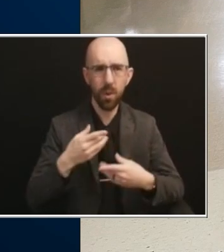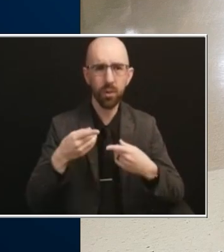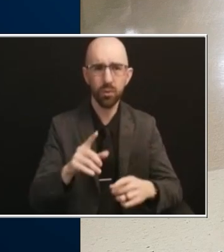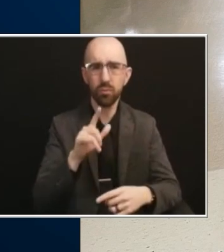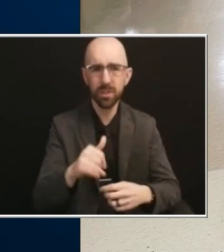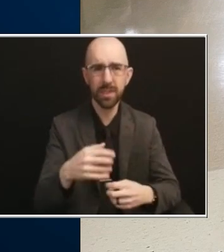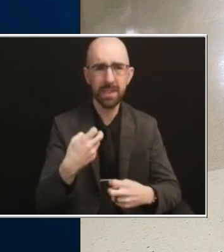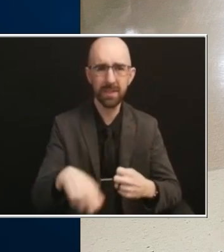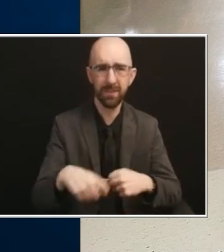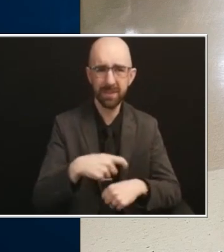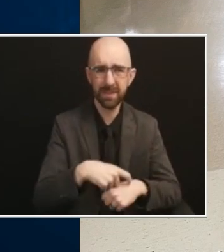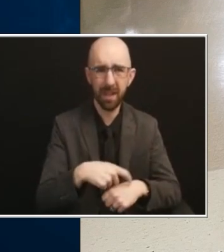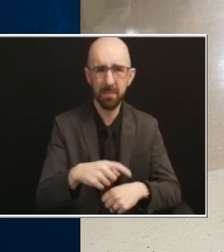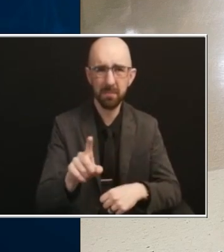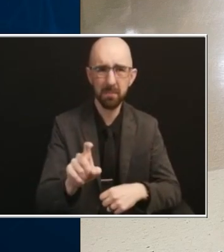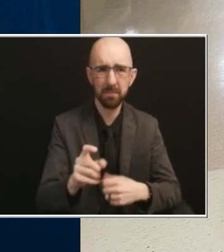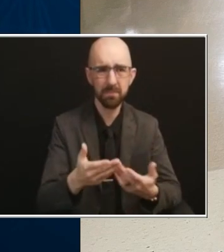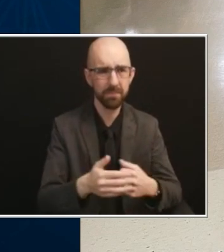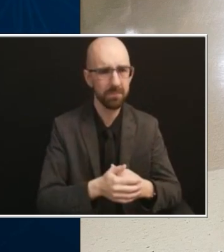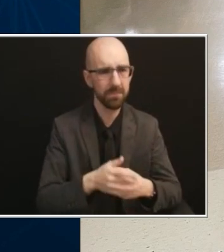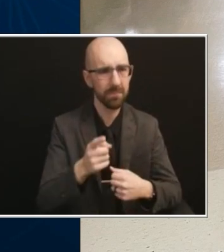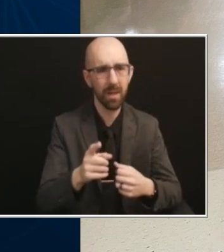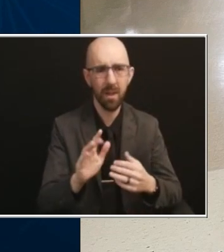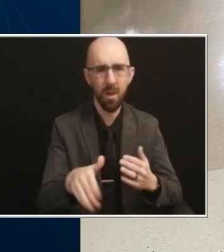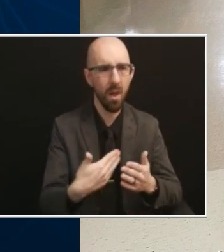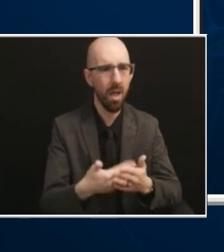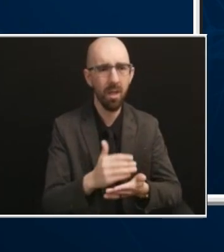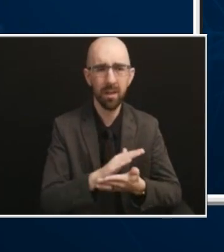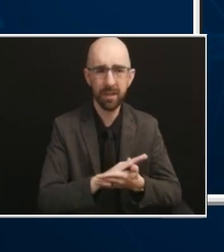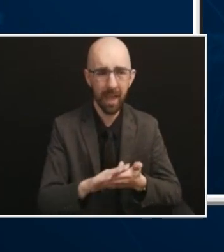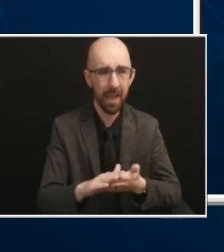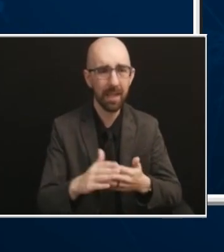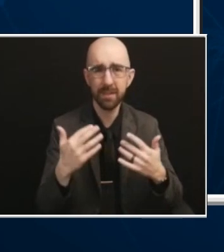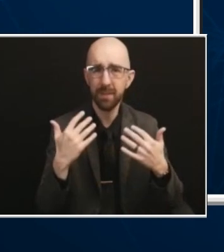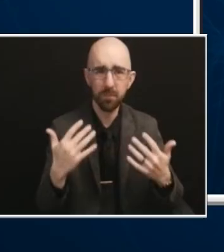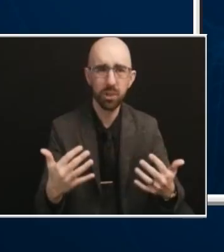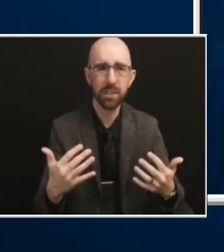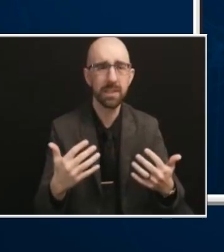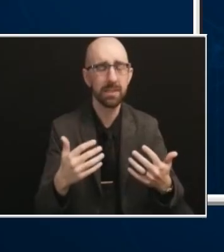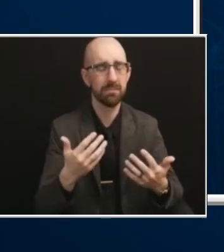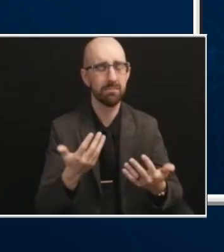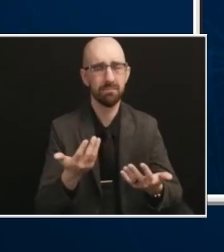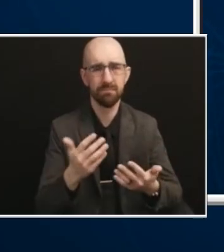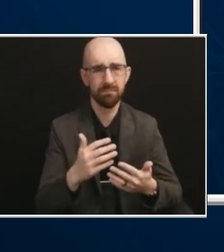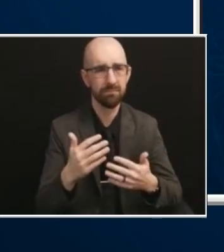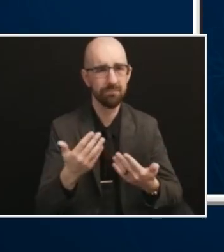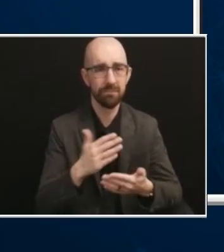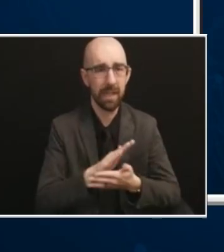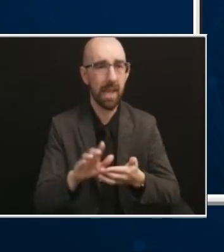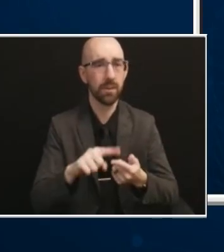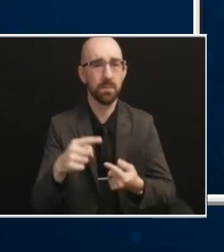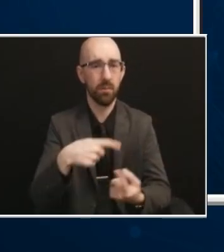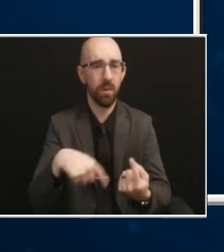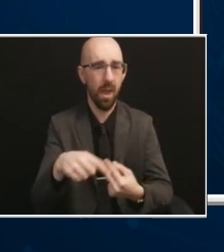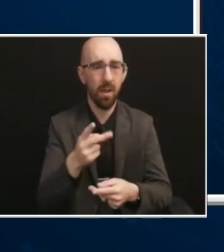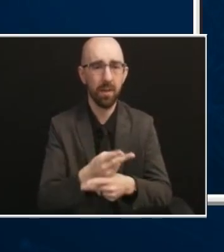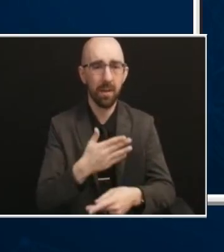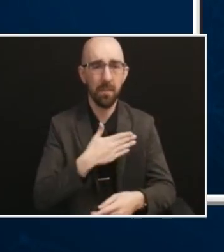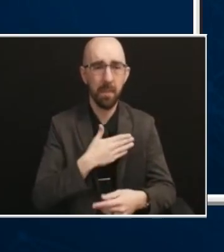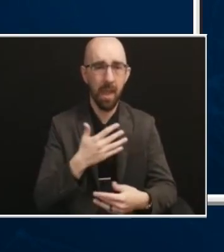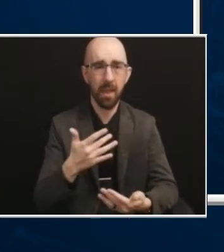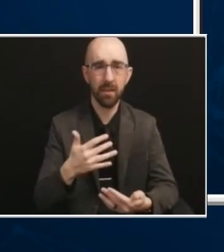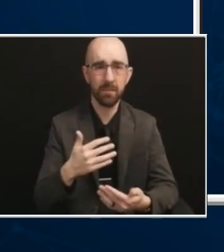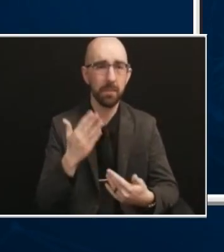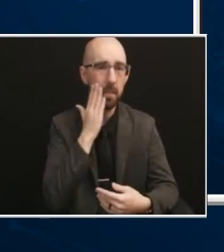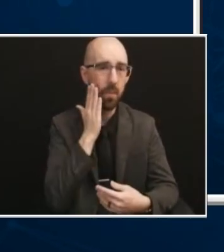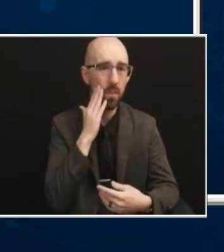time? They were just all so nice and vibrant and pleasant to be around, and kept my moods up, and it helped me keep a smile and a